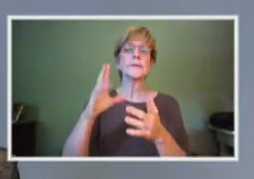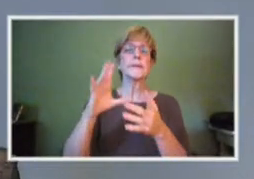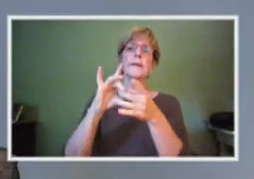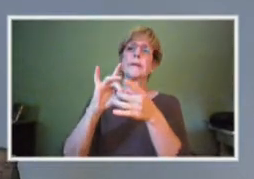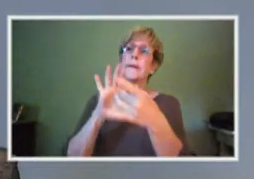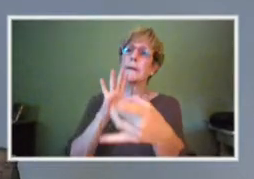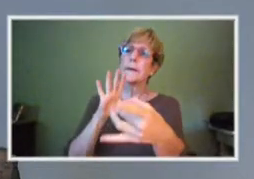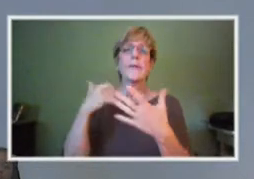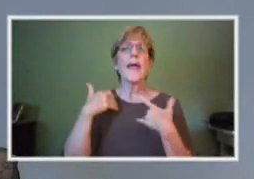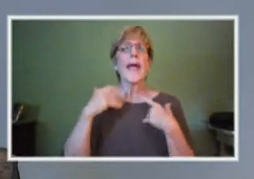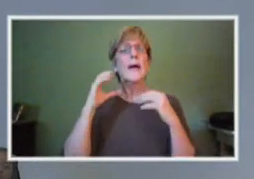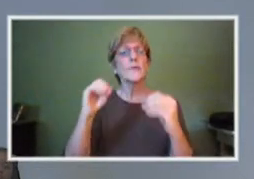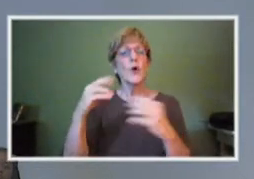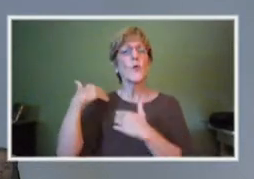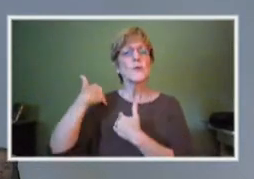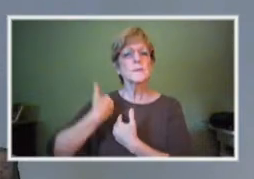accountability.